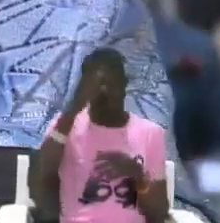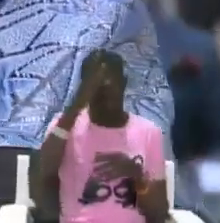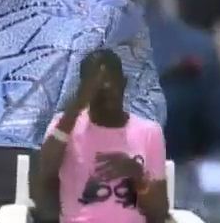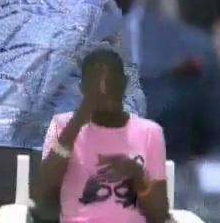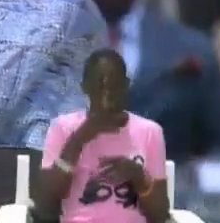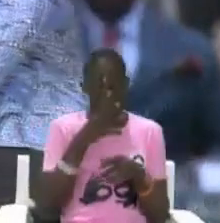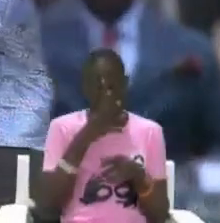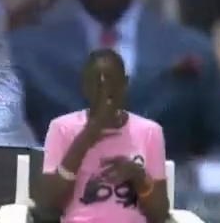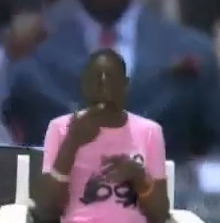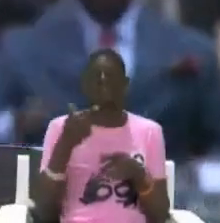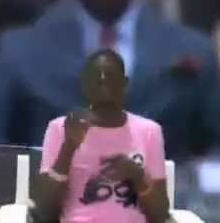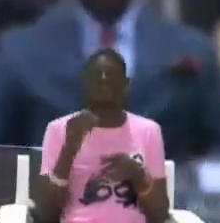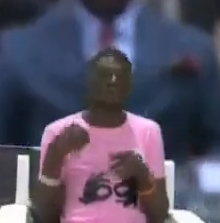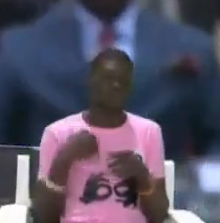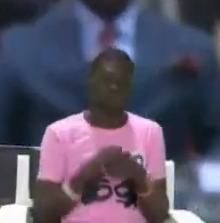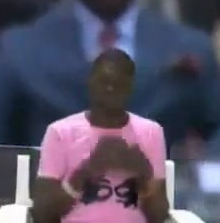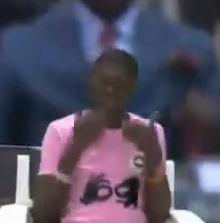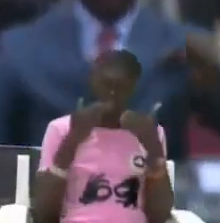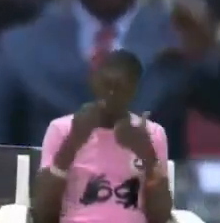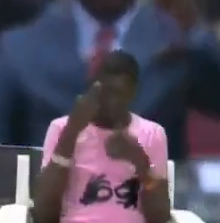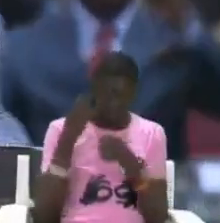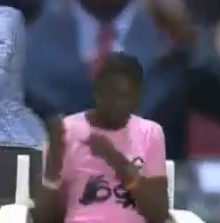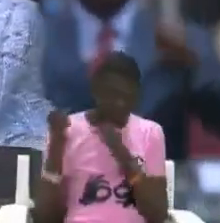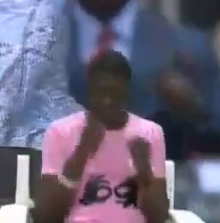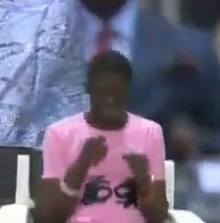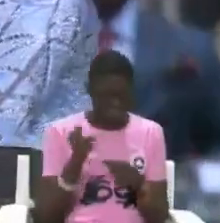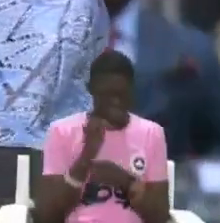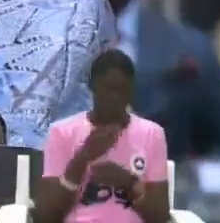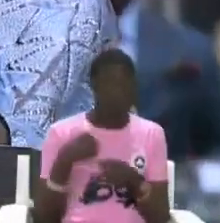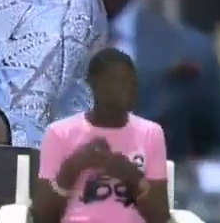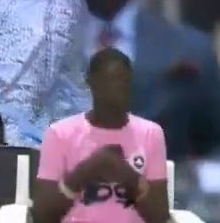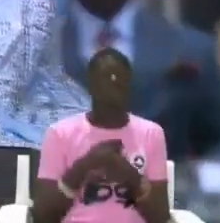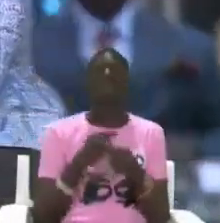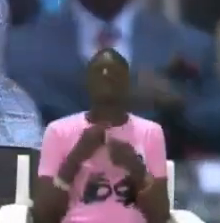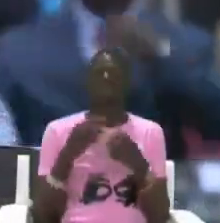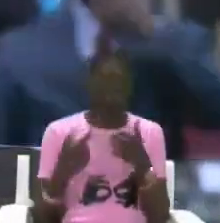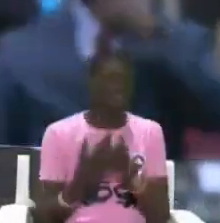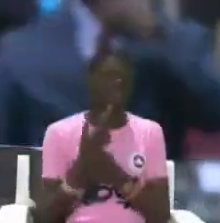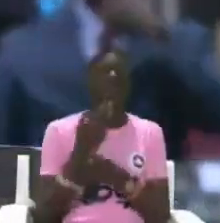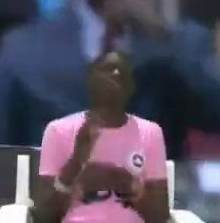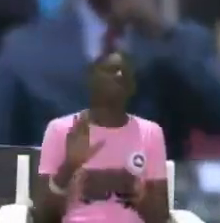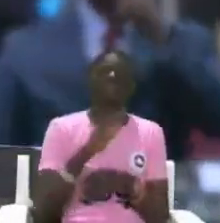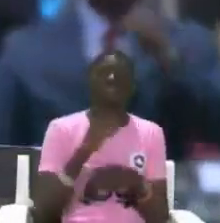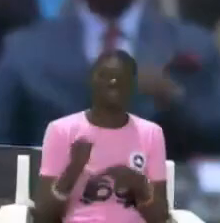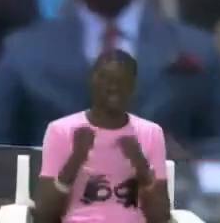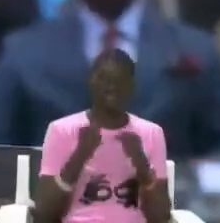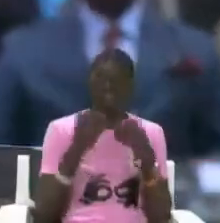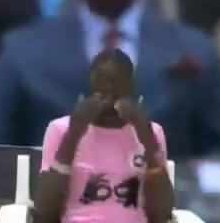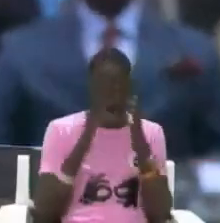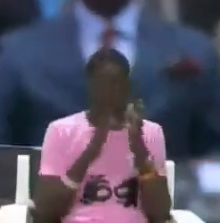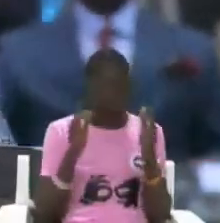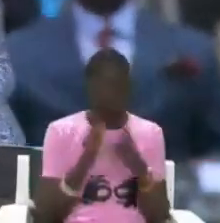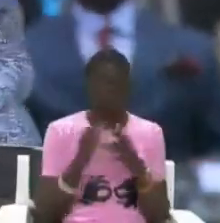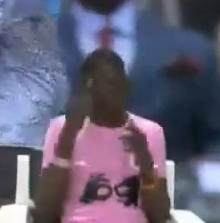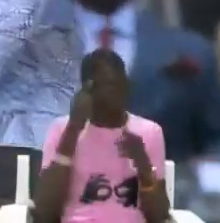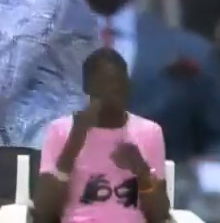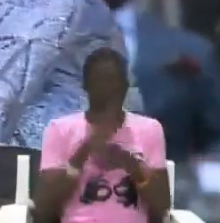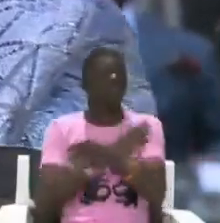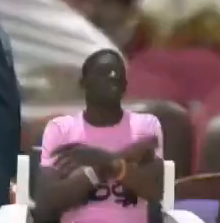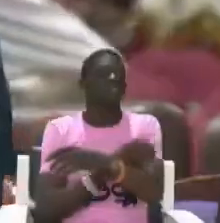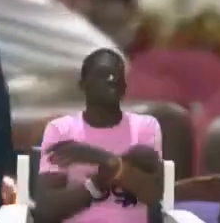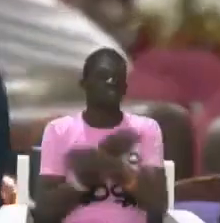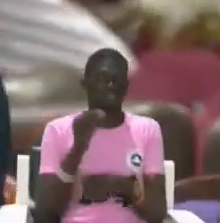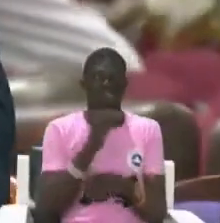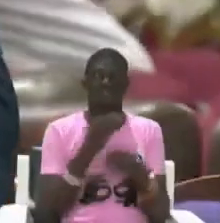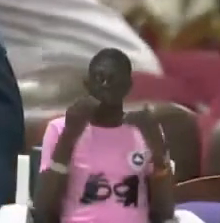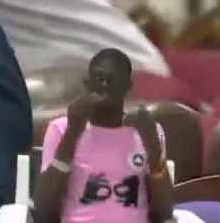say thank you. For strength, we say thank you. For rejuvenating their bodies, we say thank you. For re-energizing them, Daddy, we